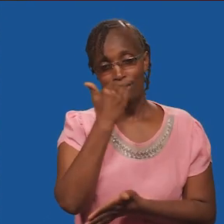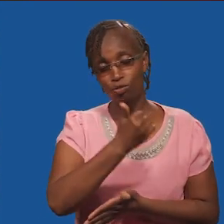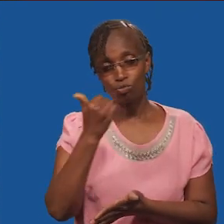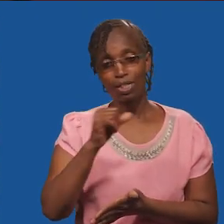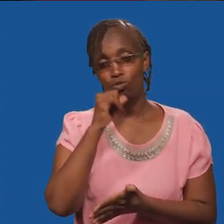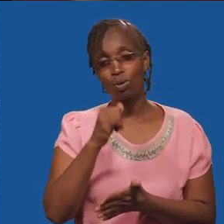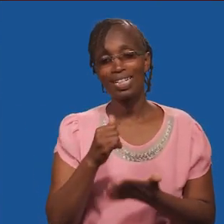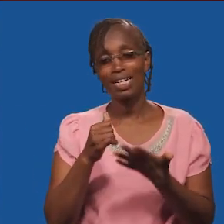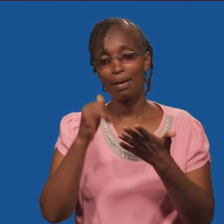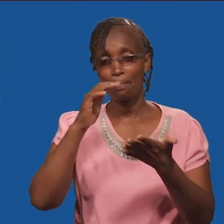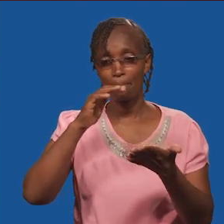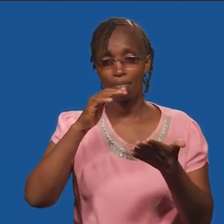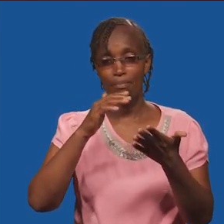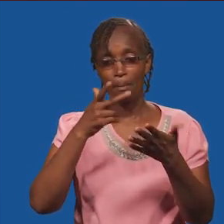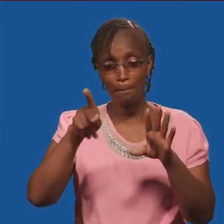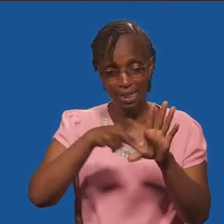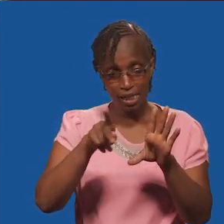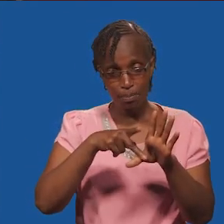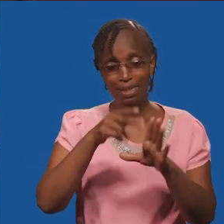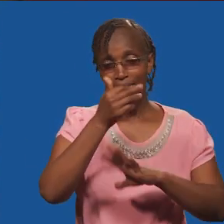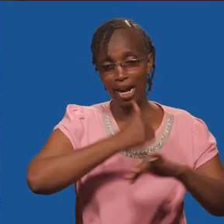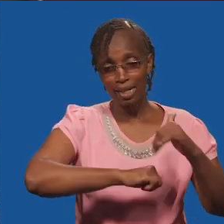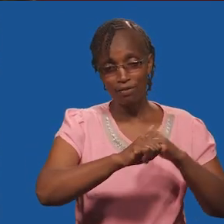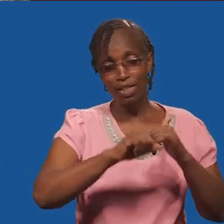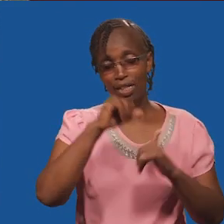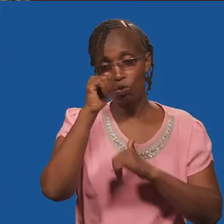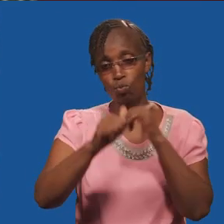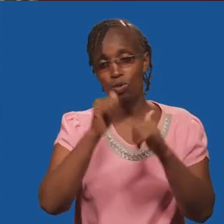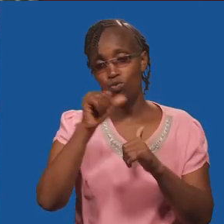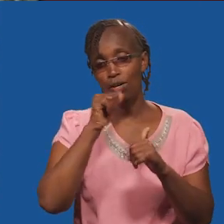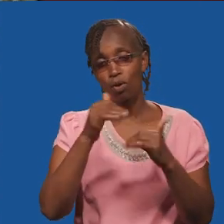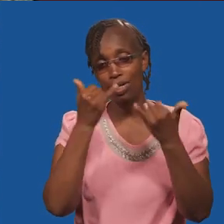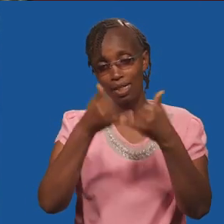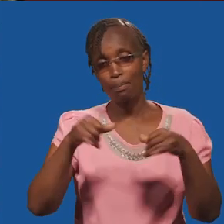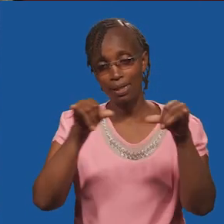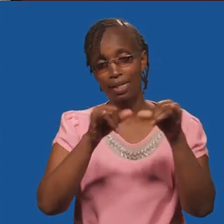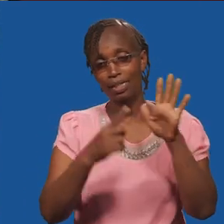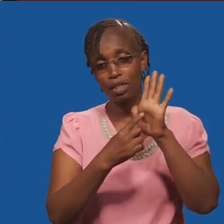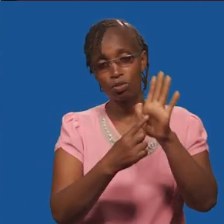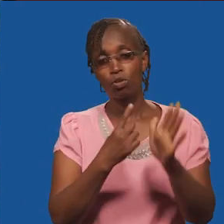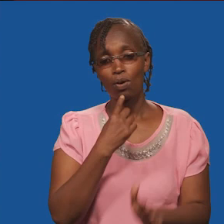yasiyofaa. Mwaka uliopita idara ya elimu ya kaunti hiyo ilitoa ripoti iliyoonyesha kuwa takriban wasichana